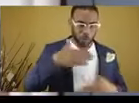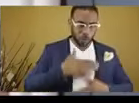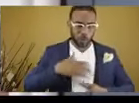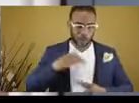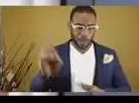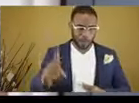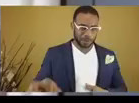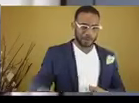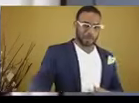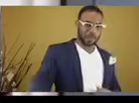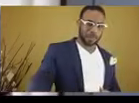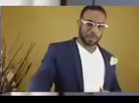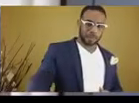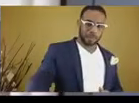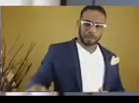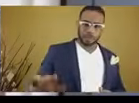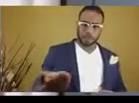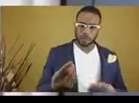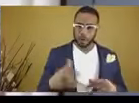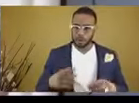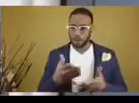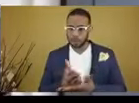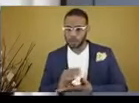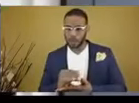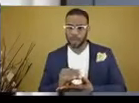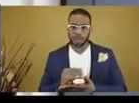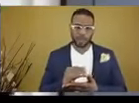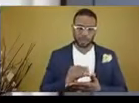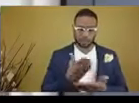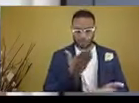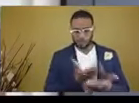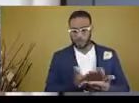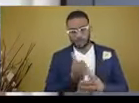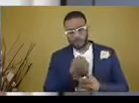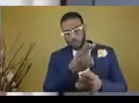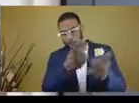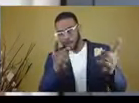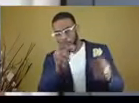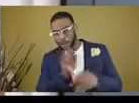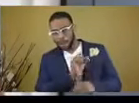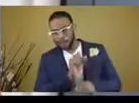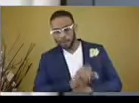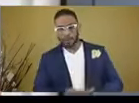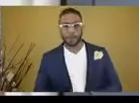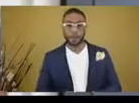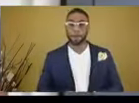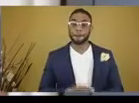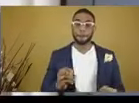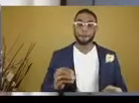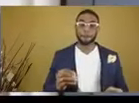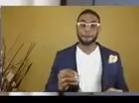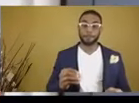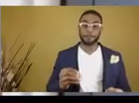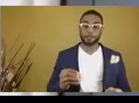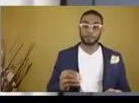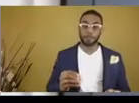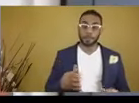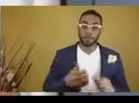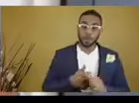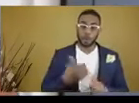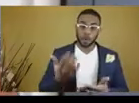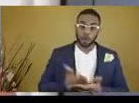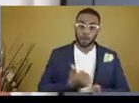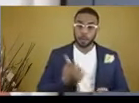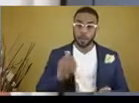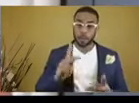democracy, the property rights, and the fruits of everyone else's labor. So adhering to the whims of people who